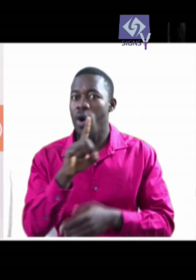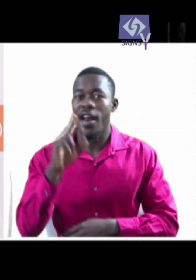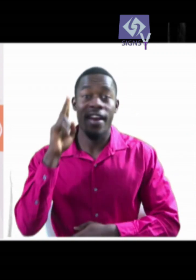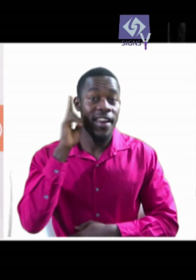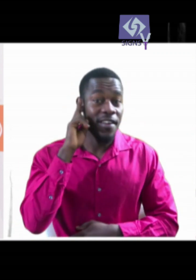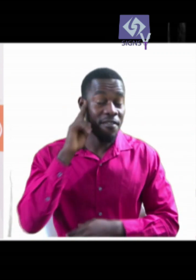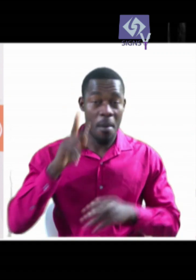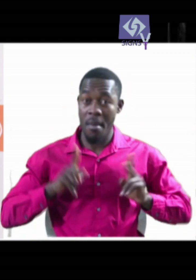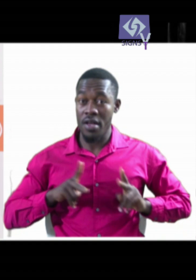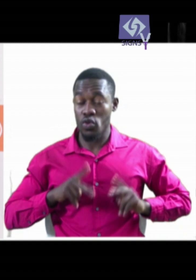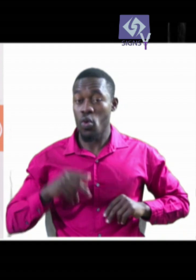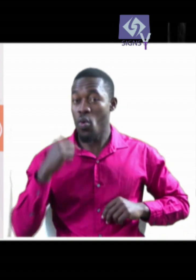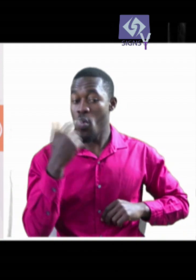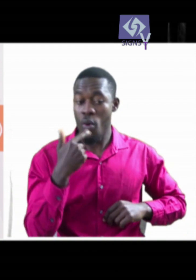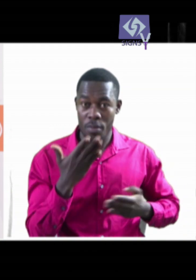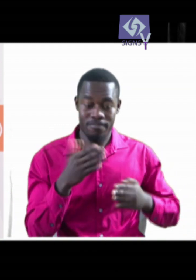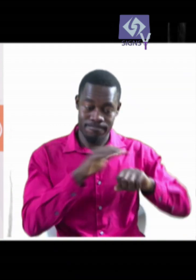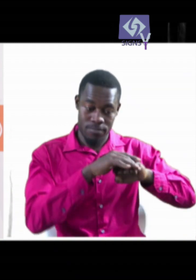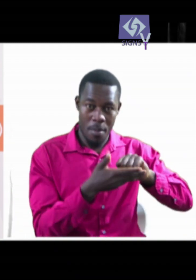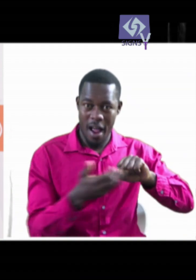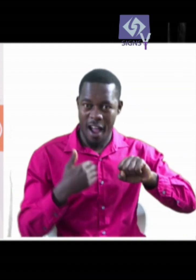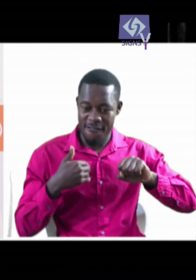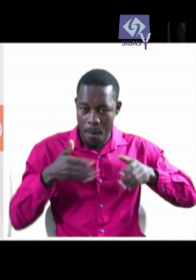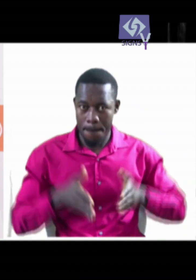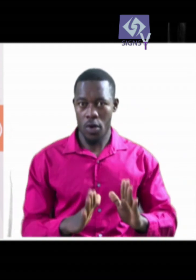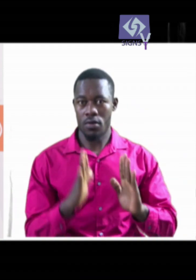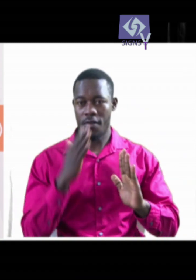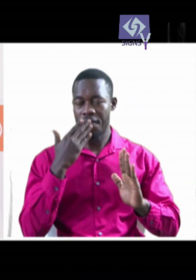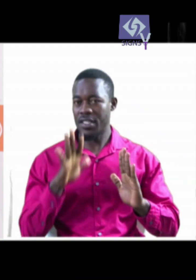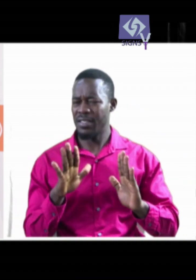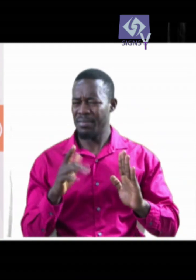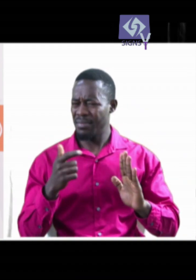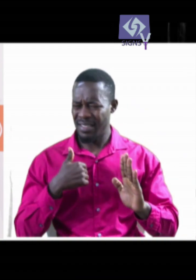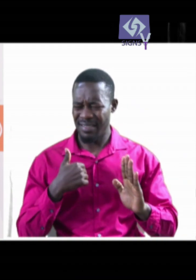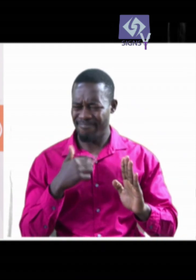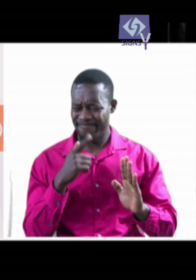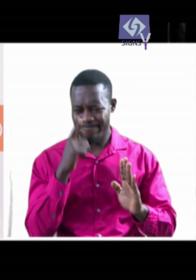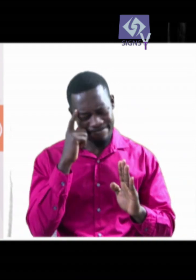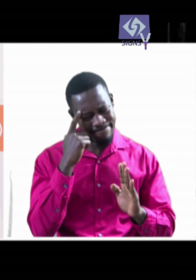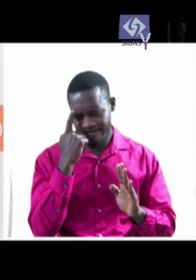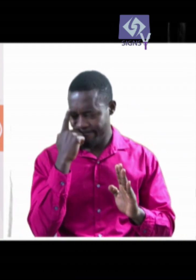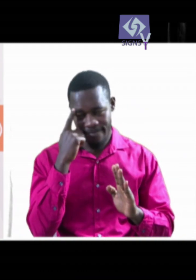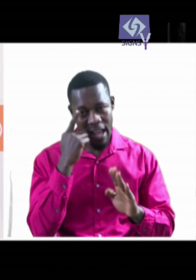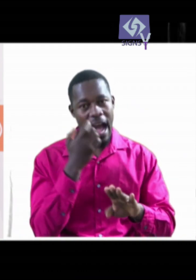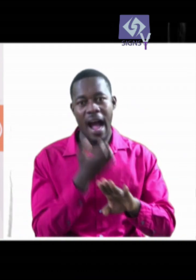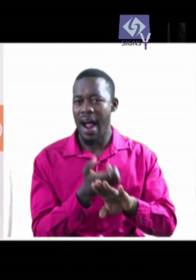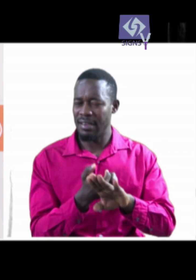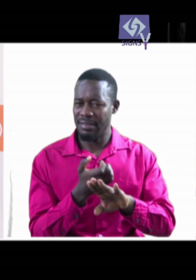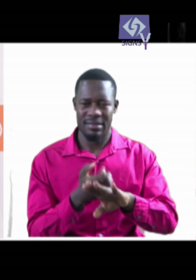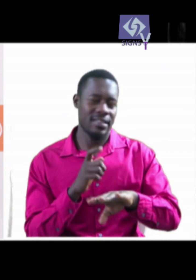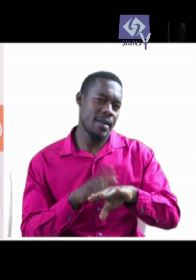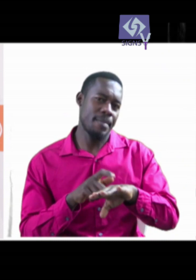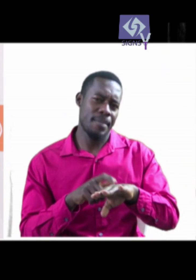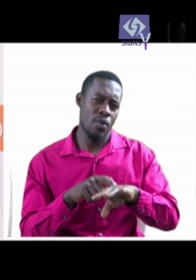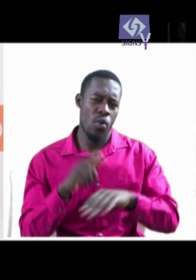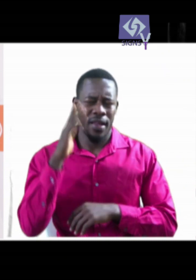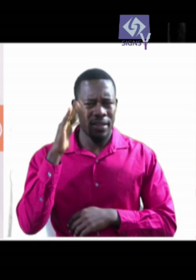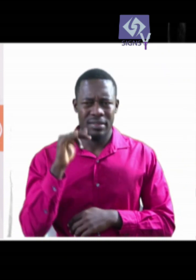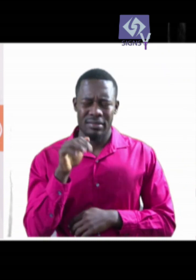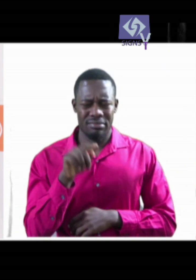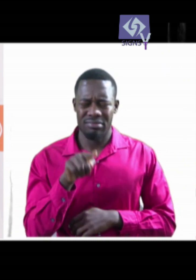When I was doing the sprints and talking to people who have encountered the app during the pro bono